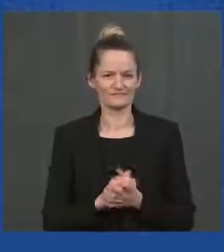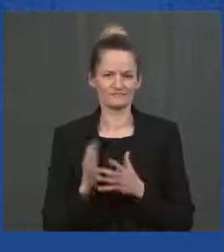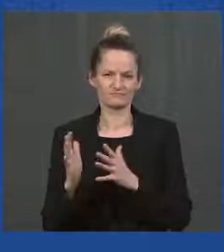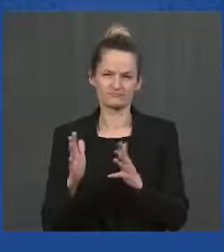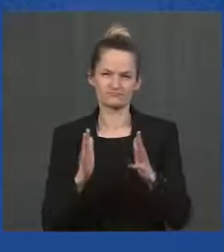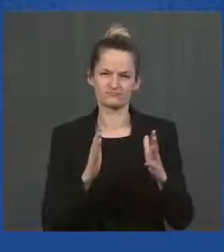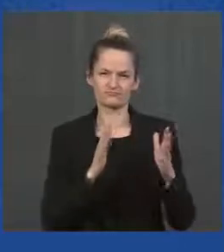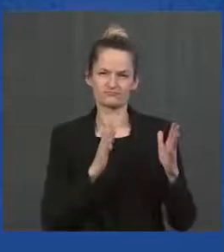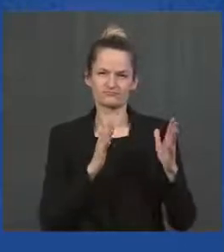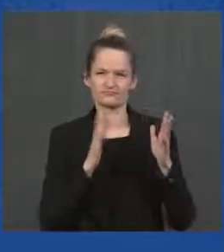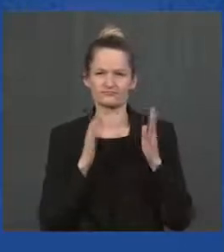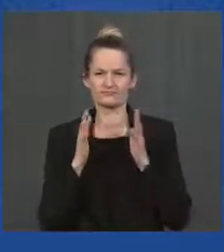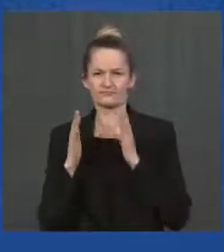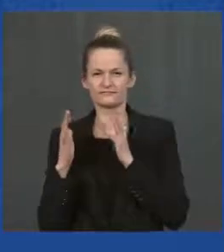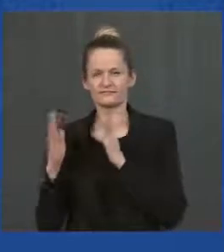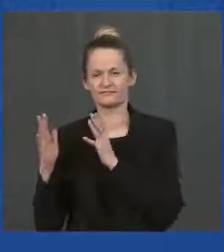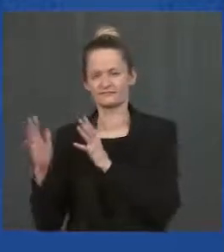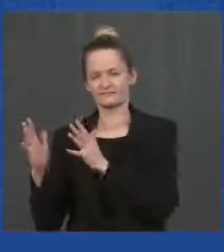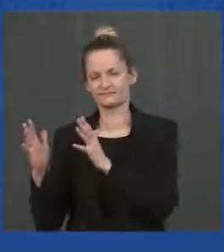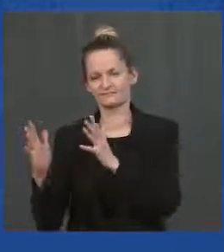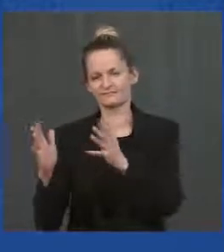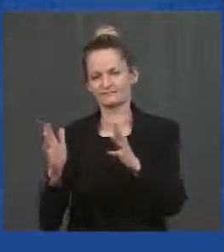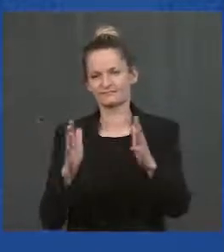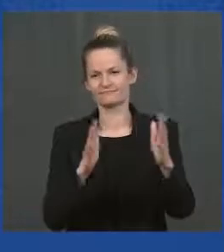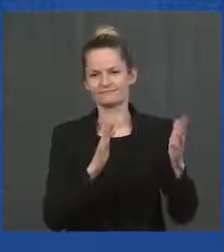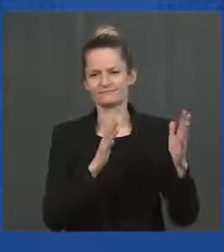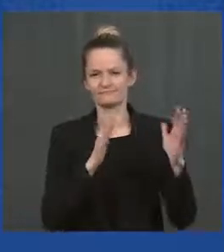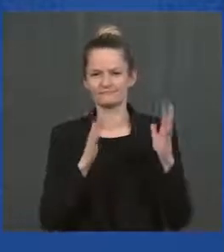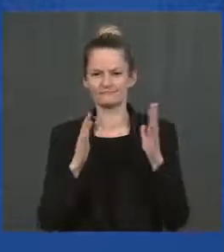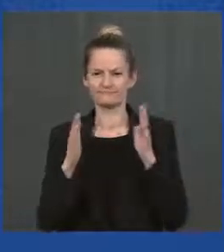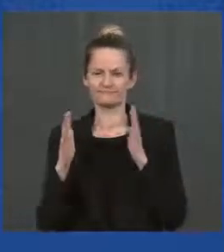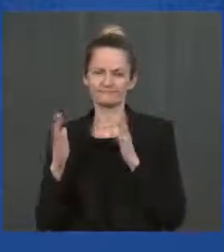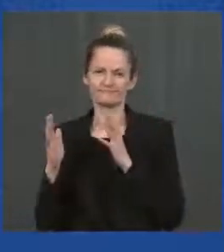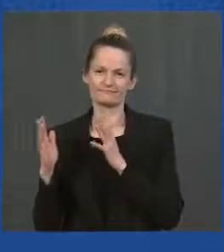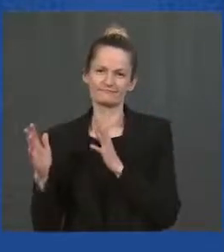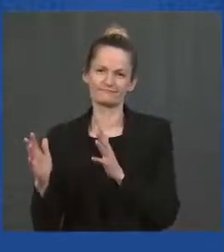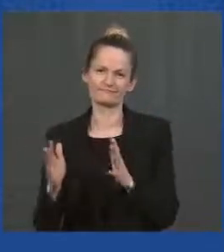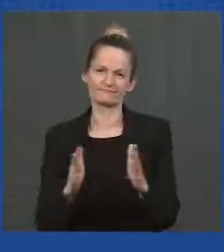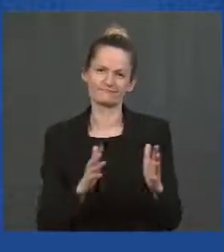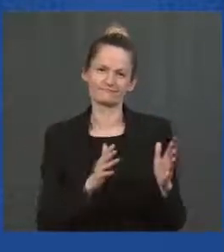Looking good, huh? Don't forget your phone.